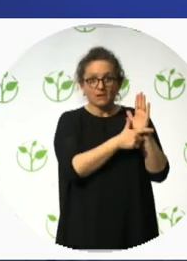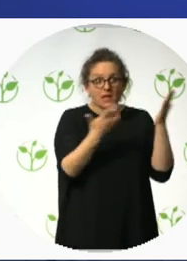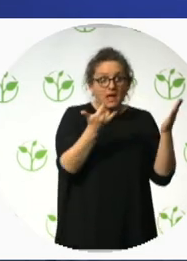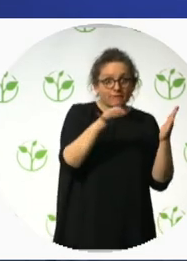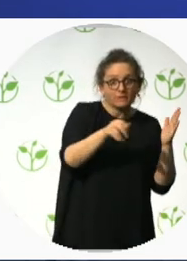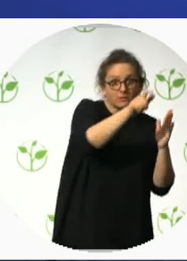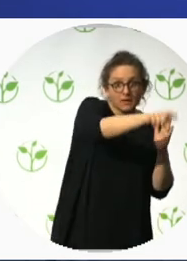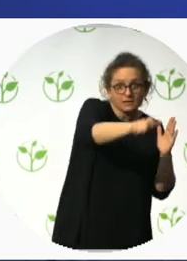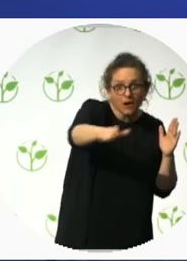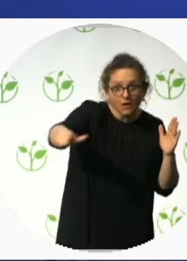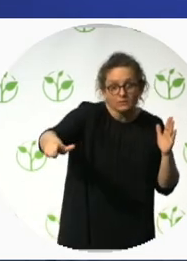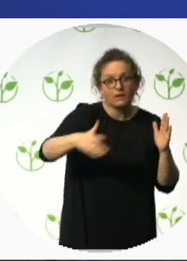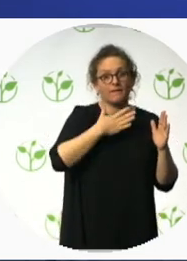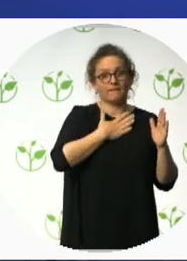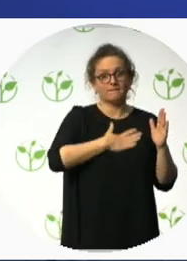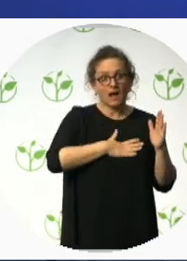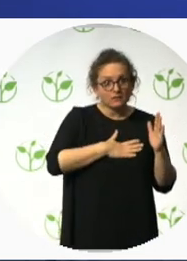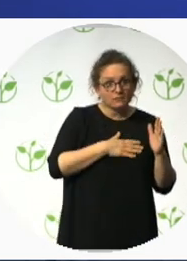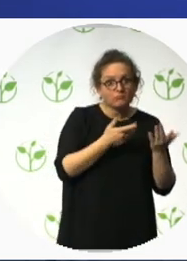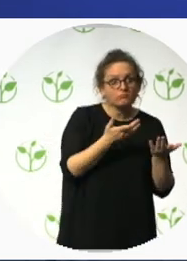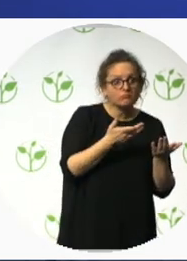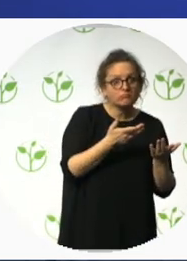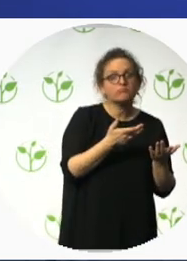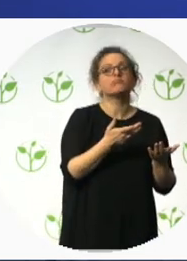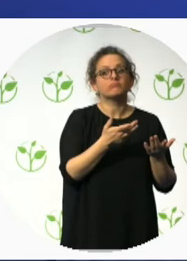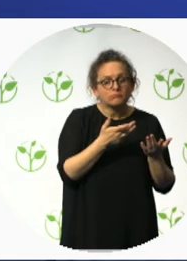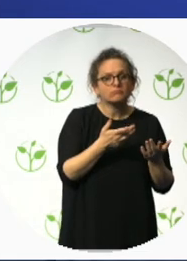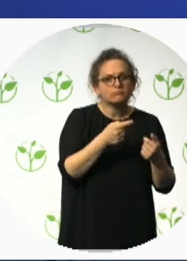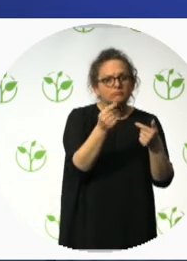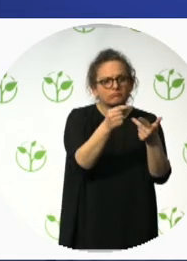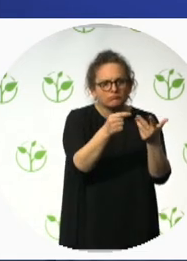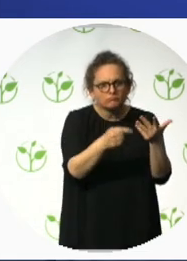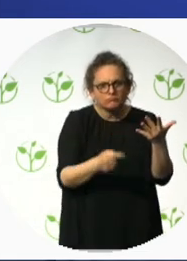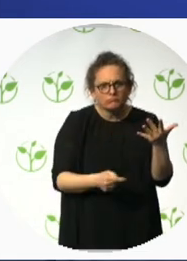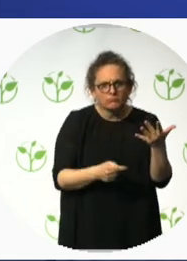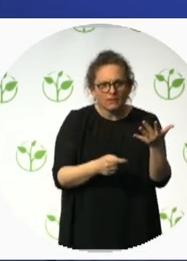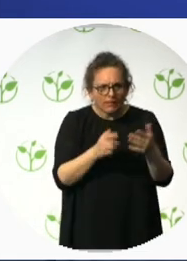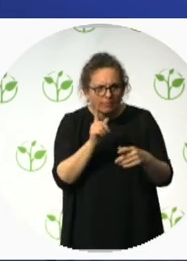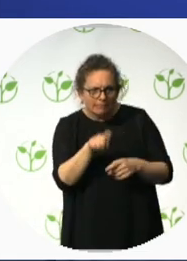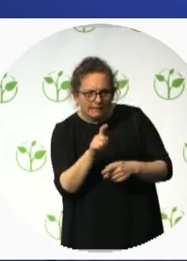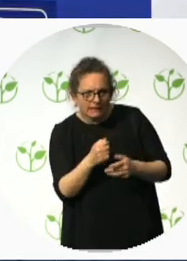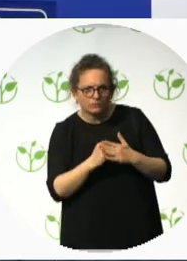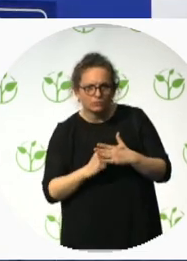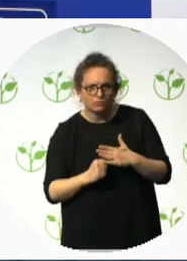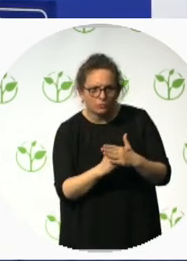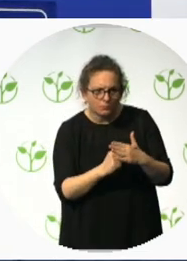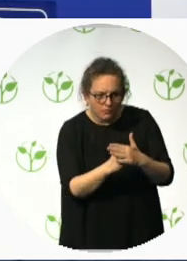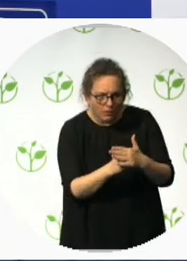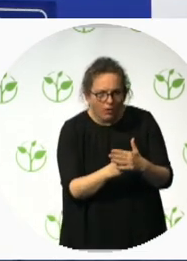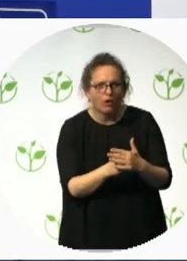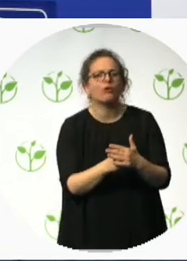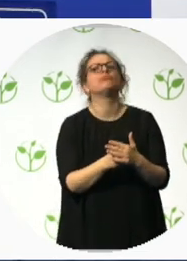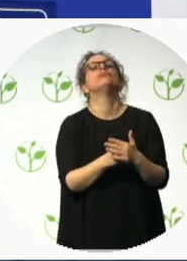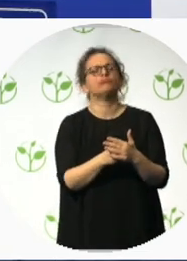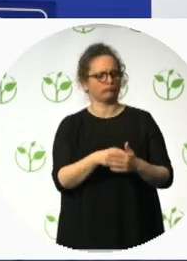particular accessibility, like a sign language interpreter, they can bring that document into higher